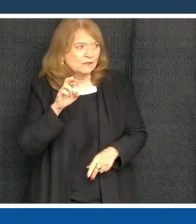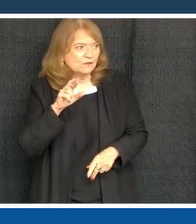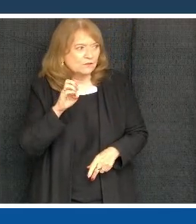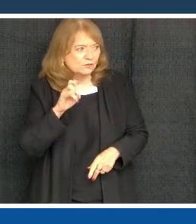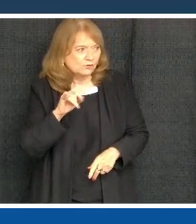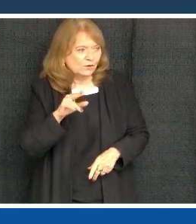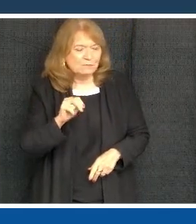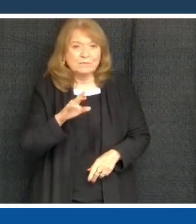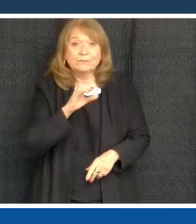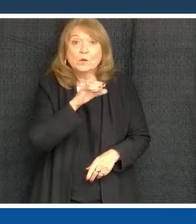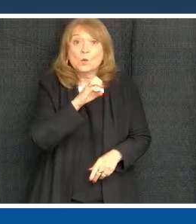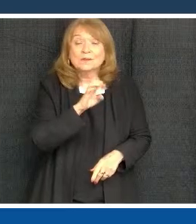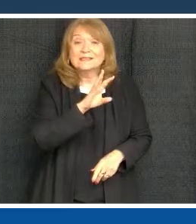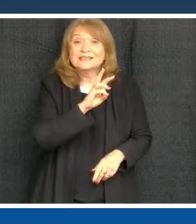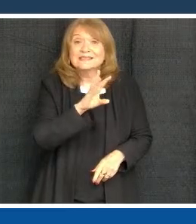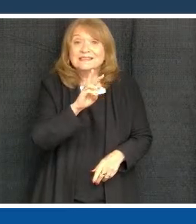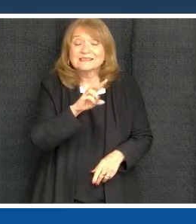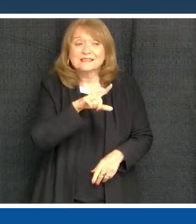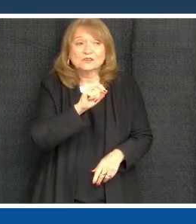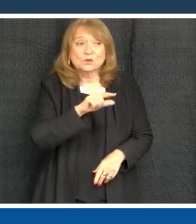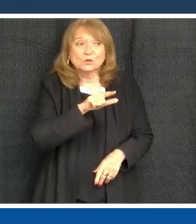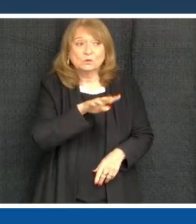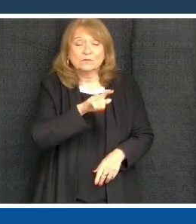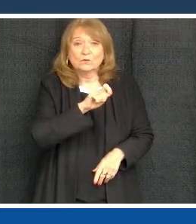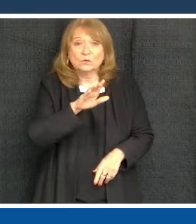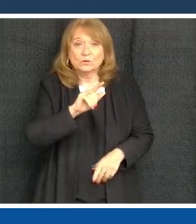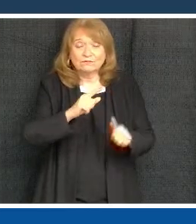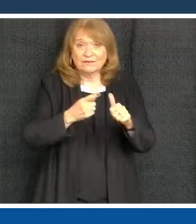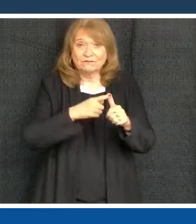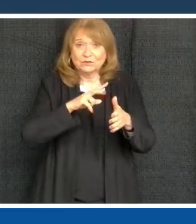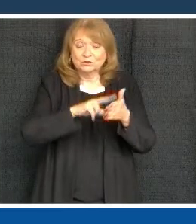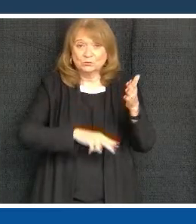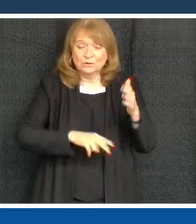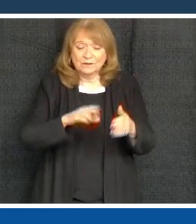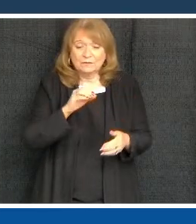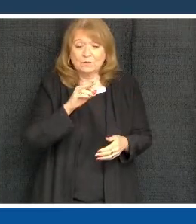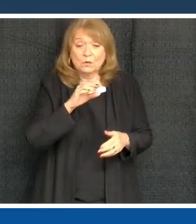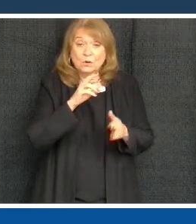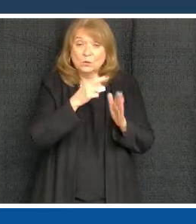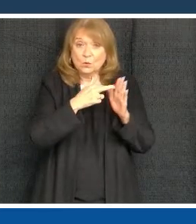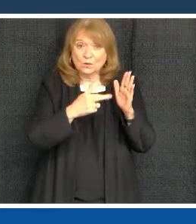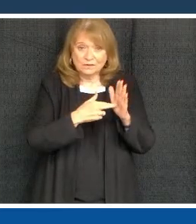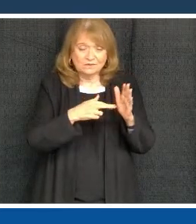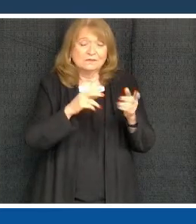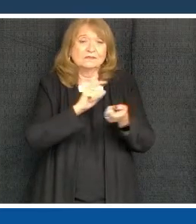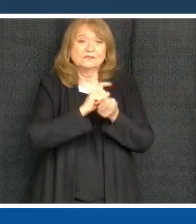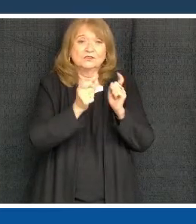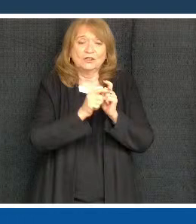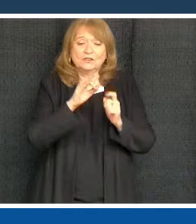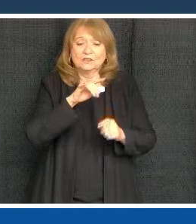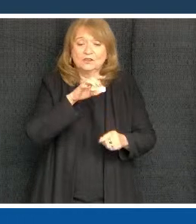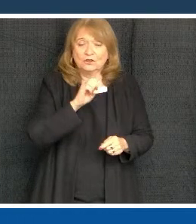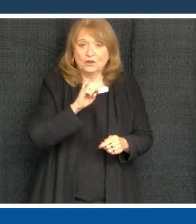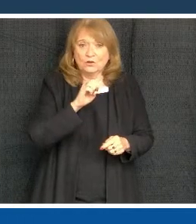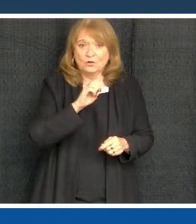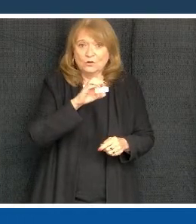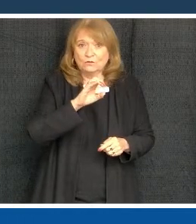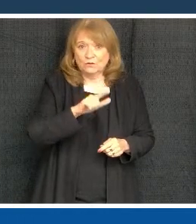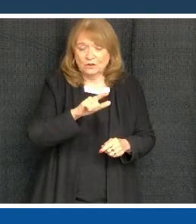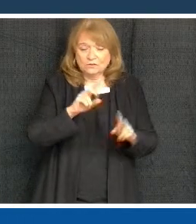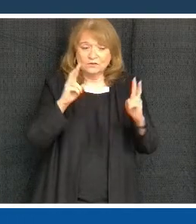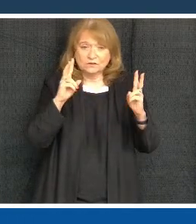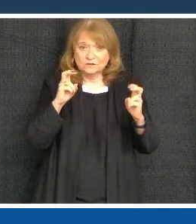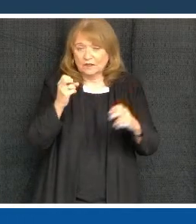Ordinance 66, 2024-25, first reading. An ordinance amending the official code of the City of Clarksville, Title